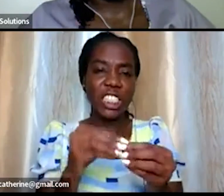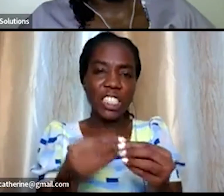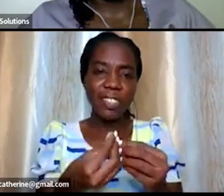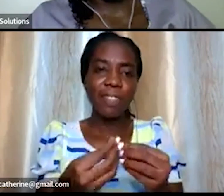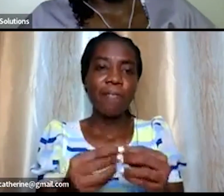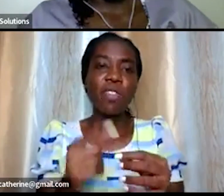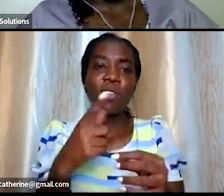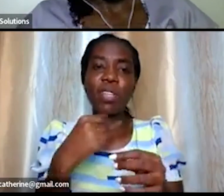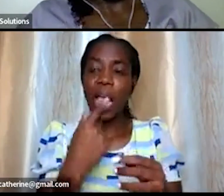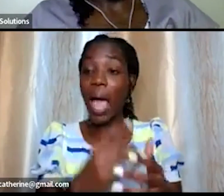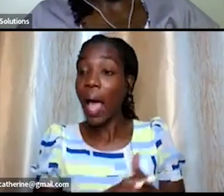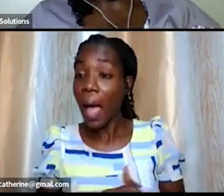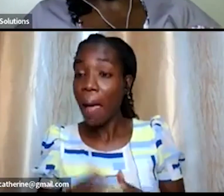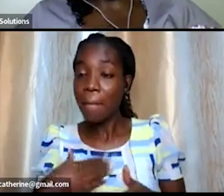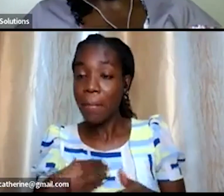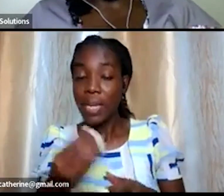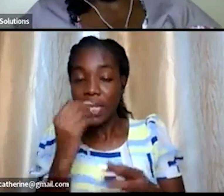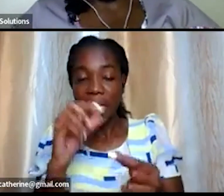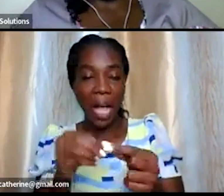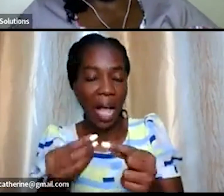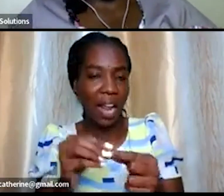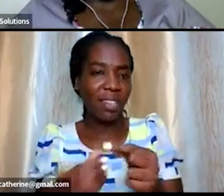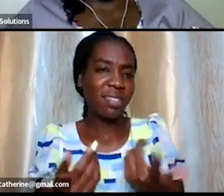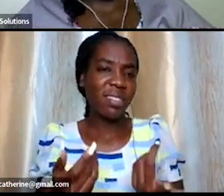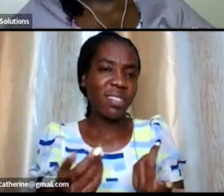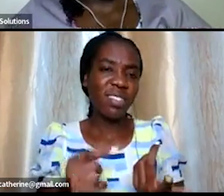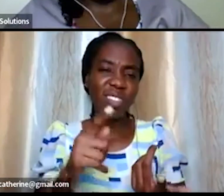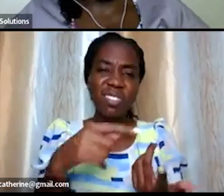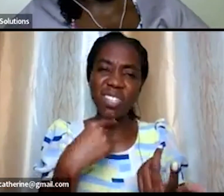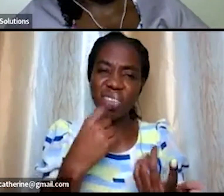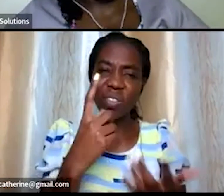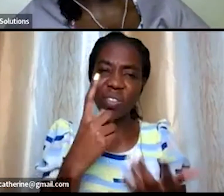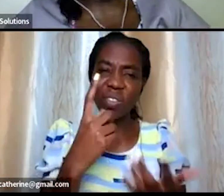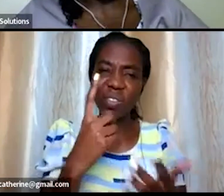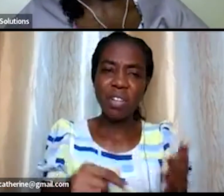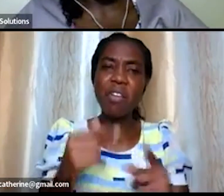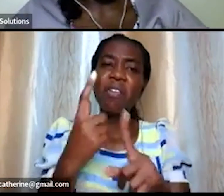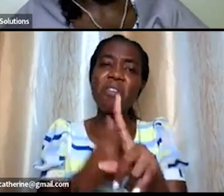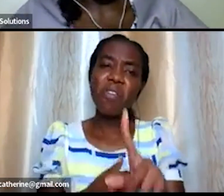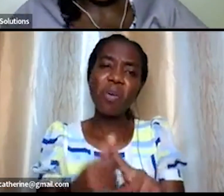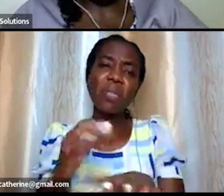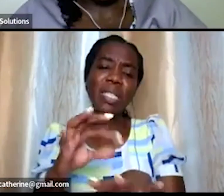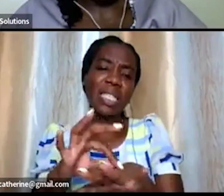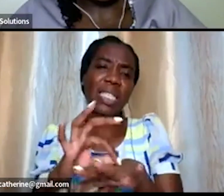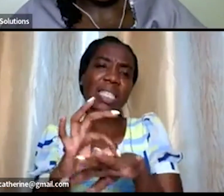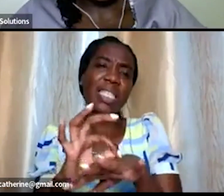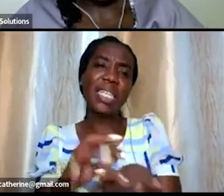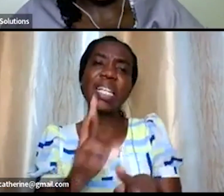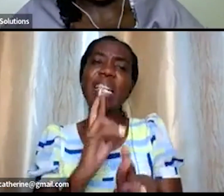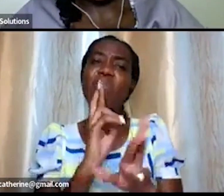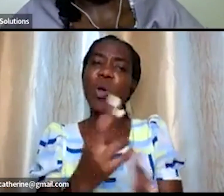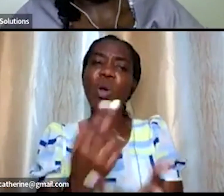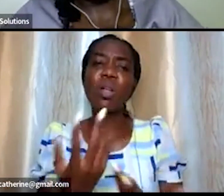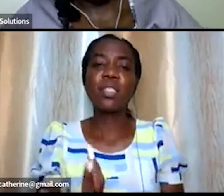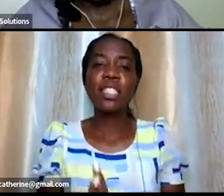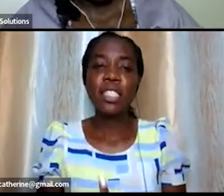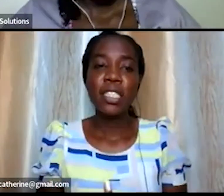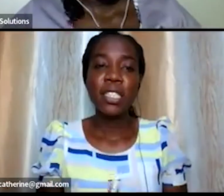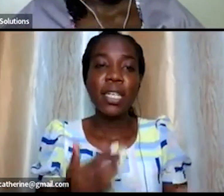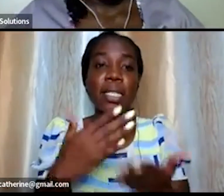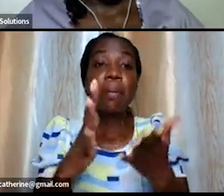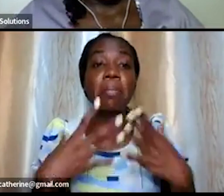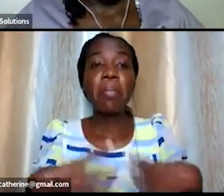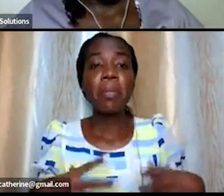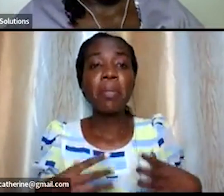I've eaten garlic. No, it's obvious. From your skin, it reports you the moment you walk into the room. Some of you are clueless